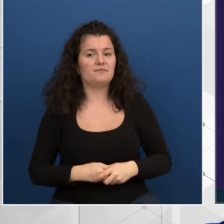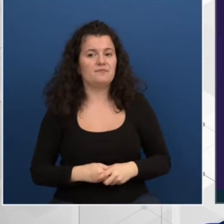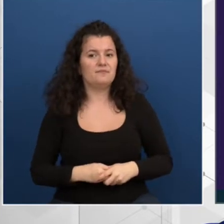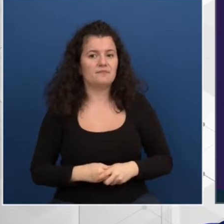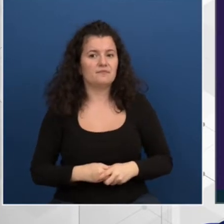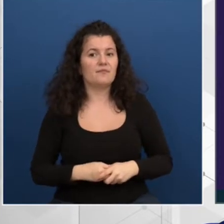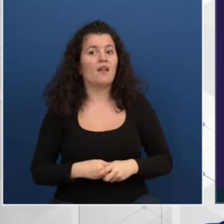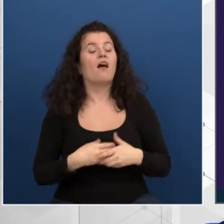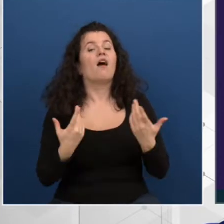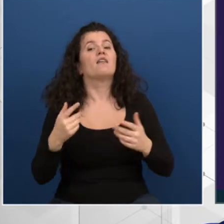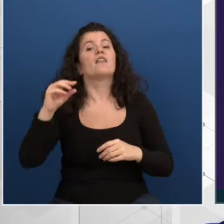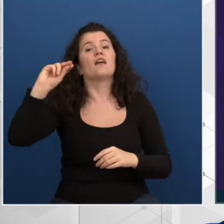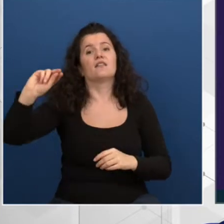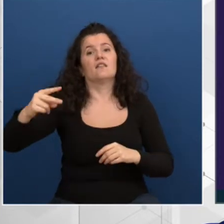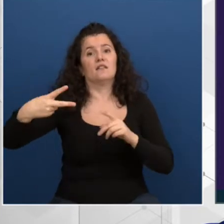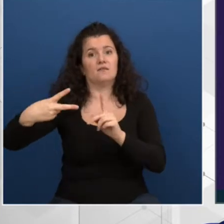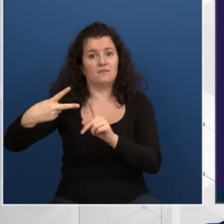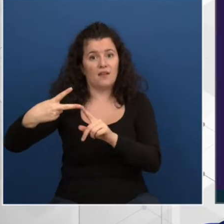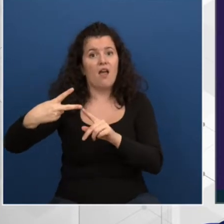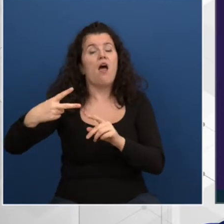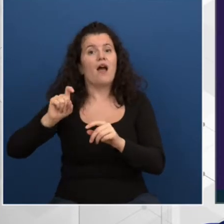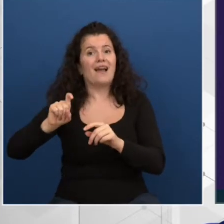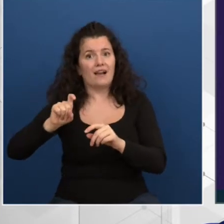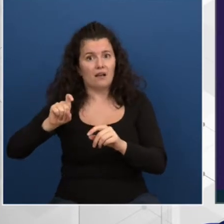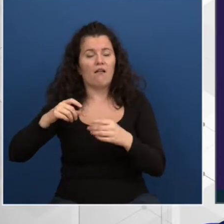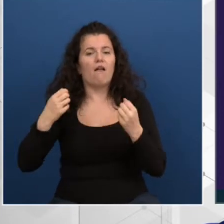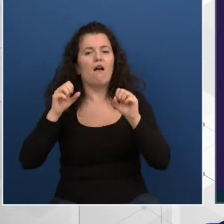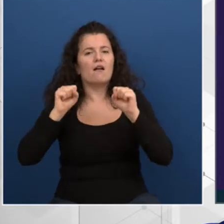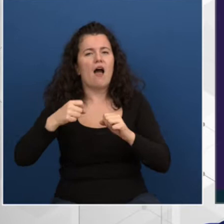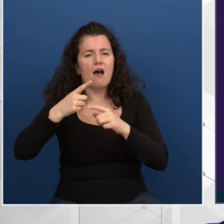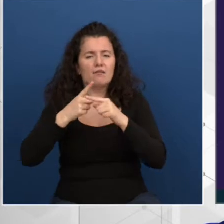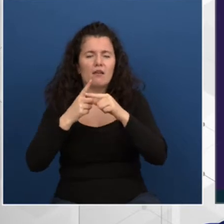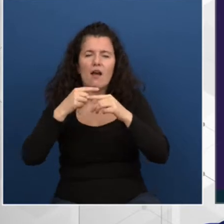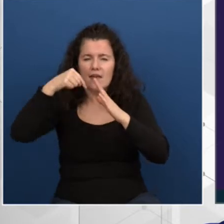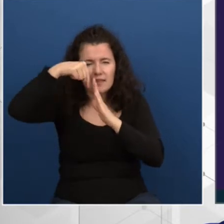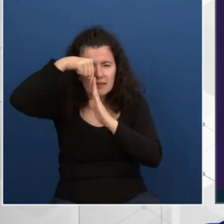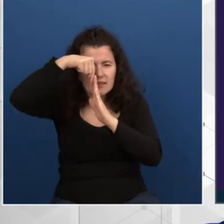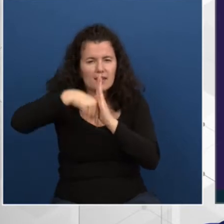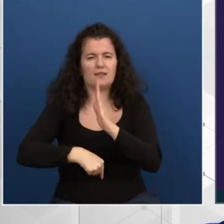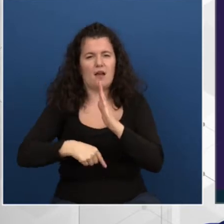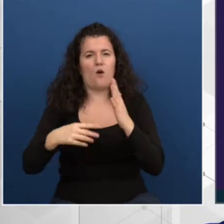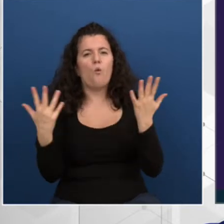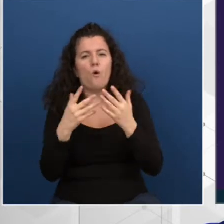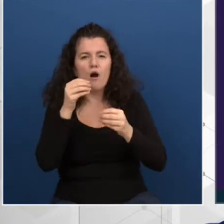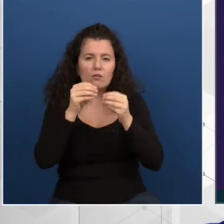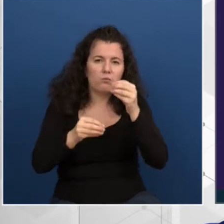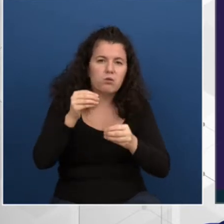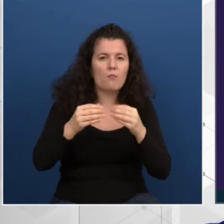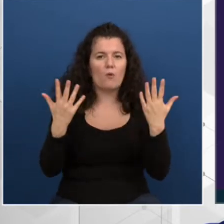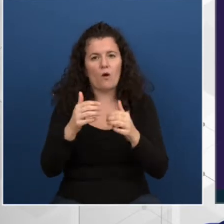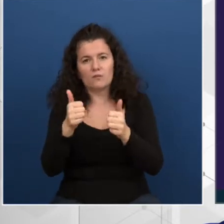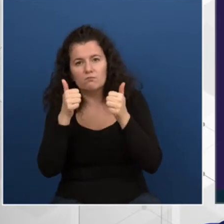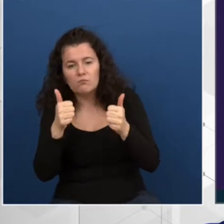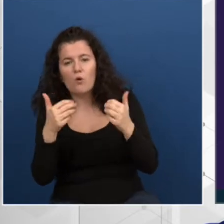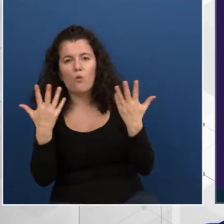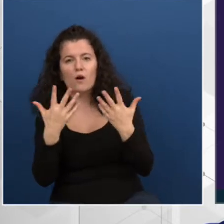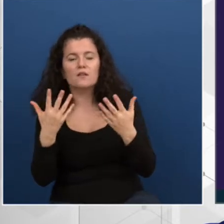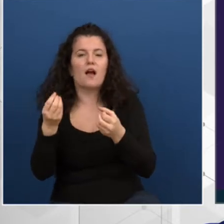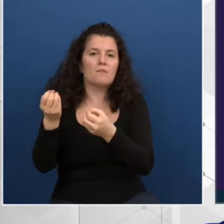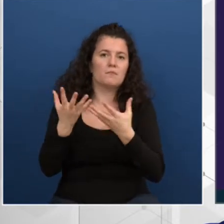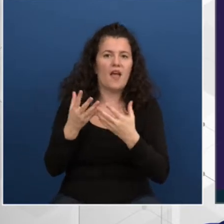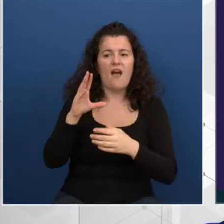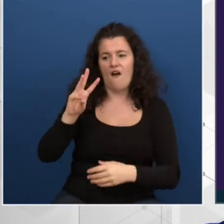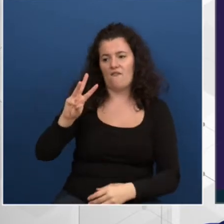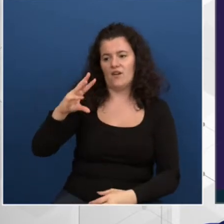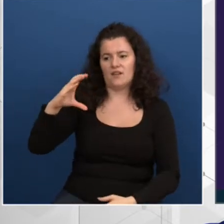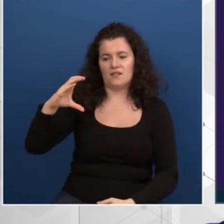analysis of a site's accessibility. And we are assessing that based on the Web Content Accessibility Guidelines, also known as WCAG. Both of